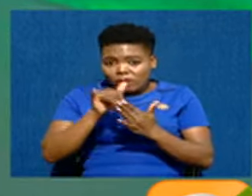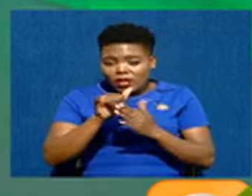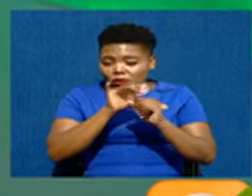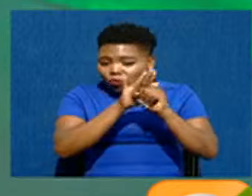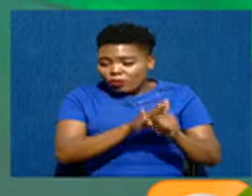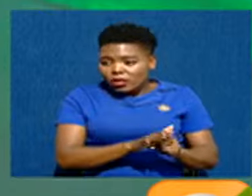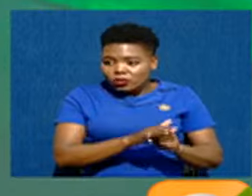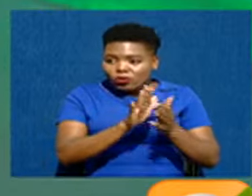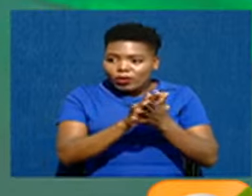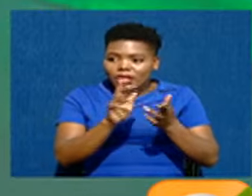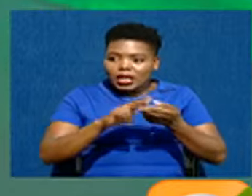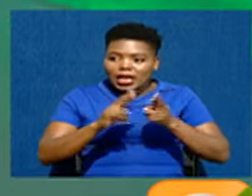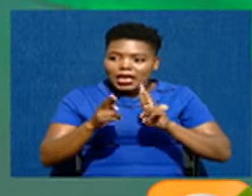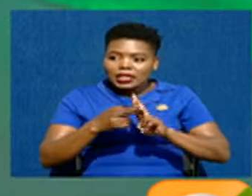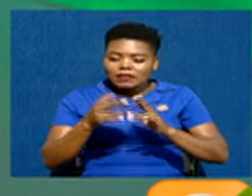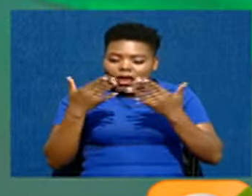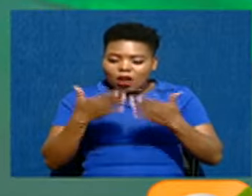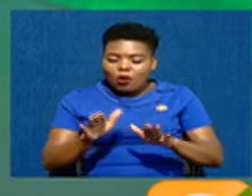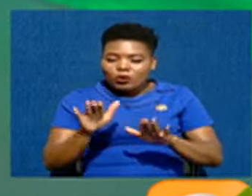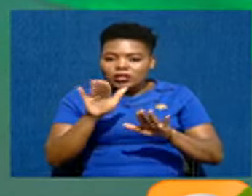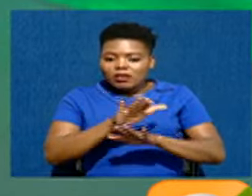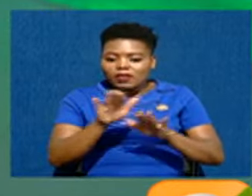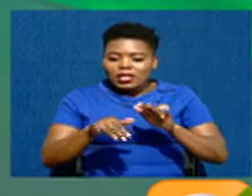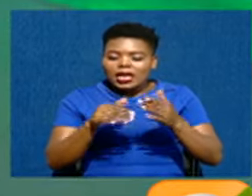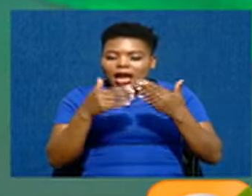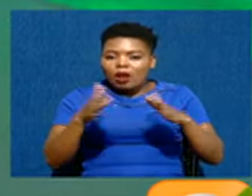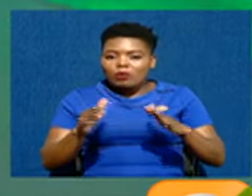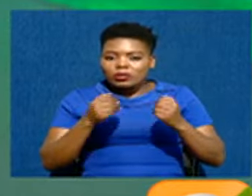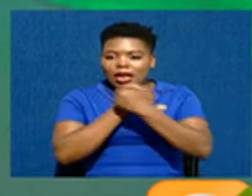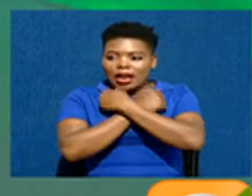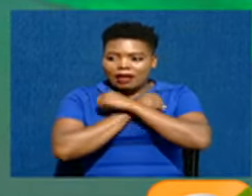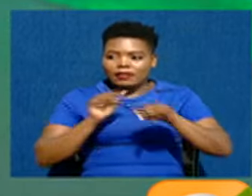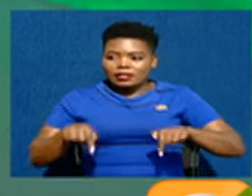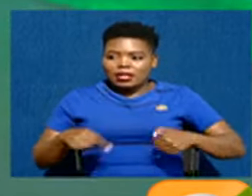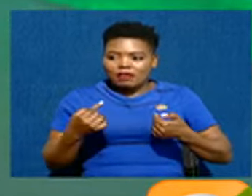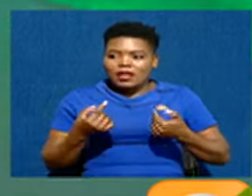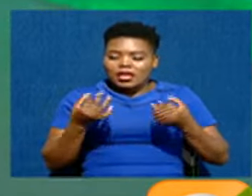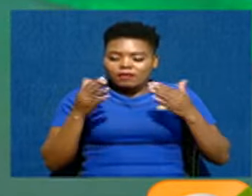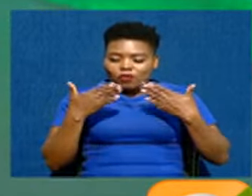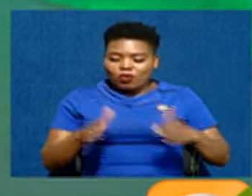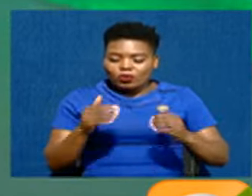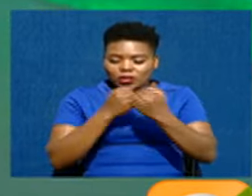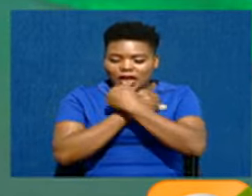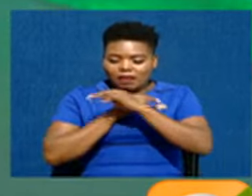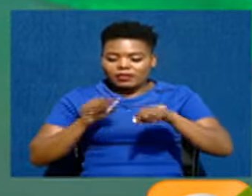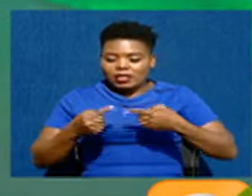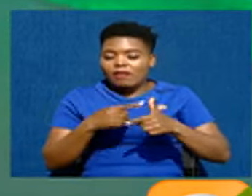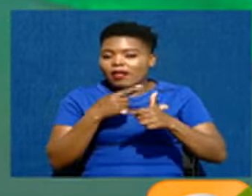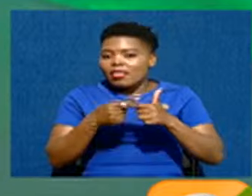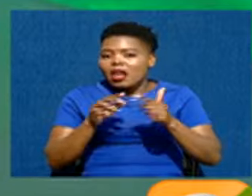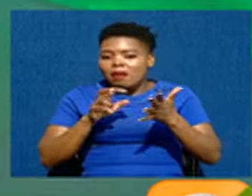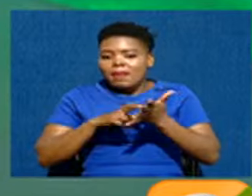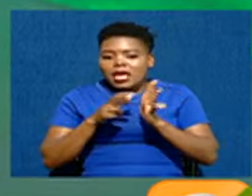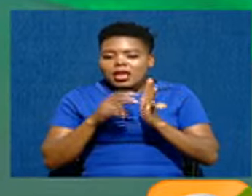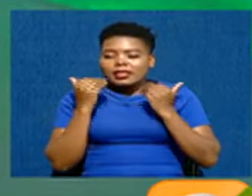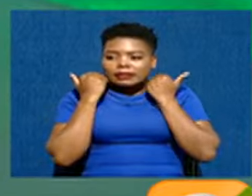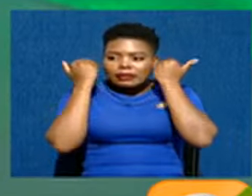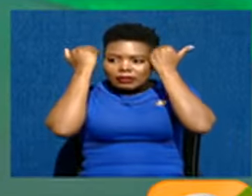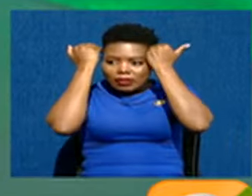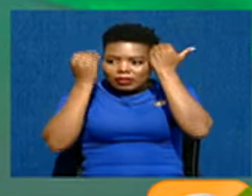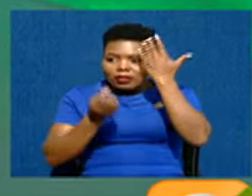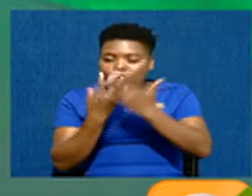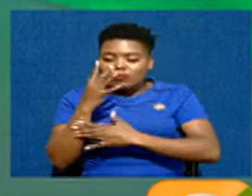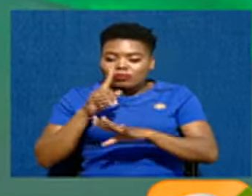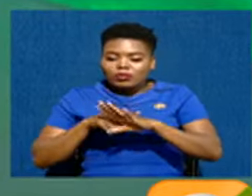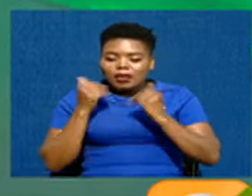bullying brings low self-esteem. And when you have slow self-esteem, you get to stress yourself. So after when I stressed